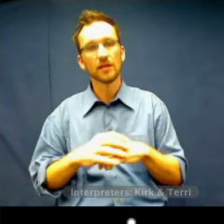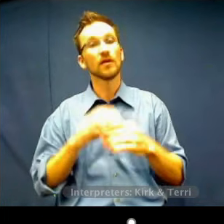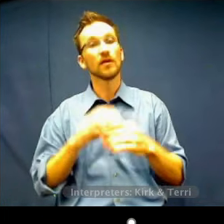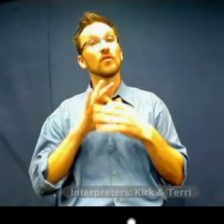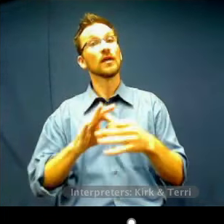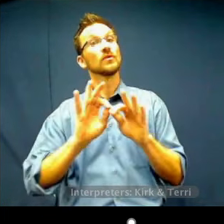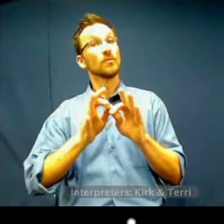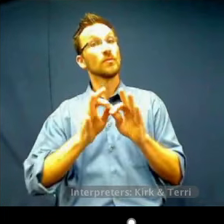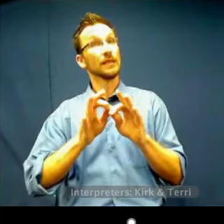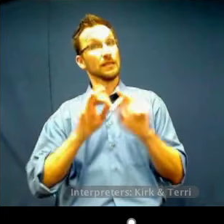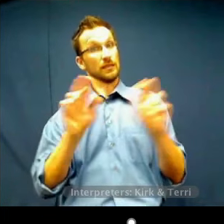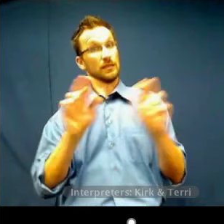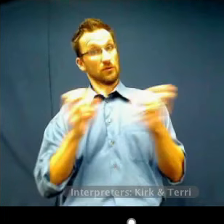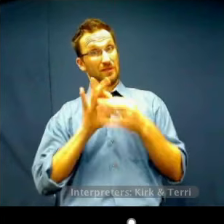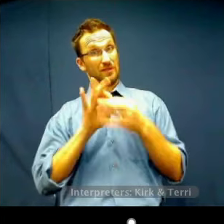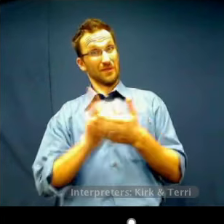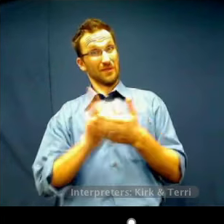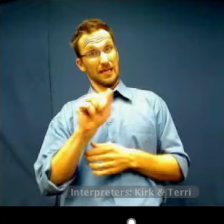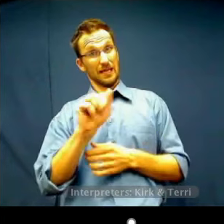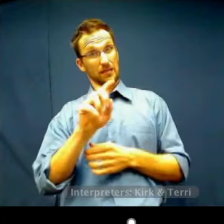later.